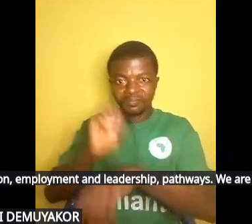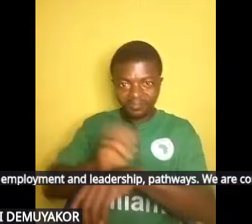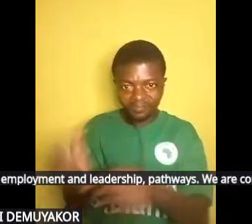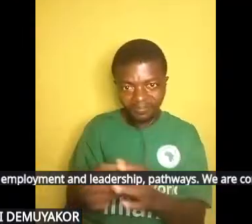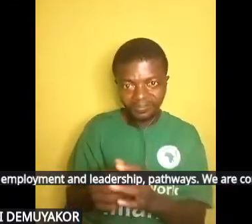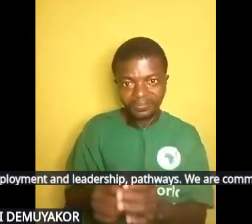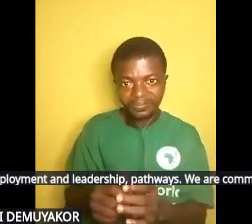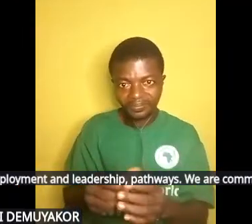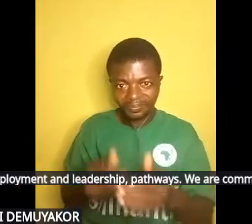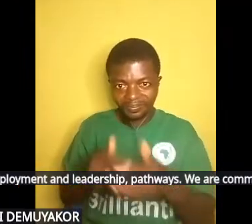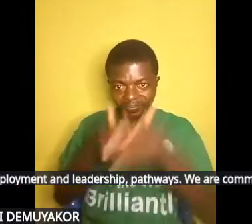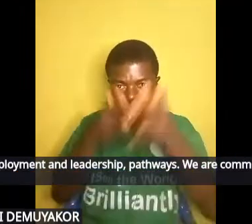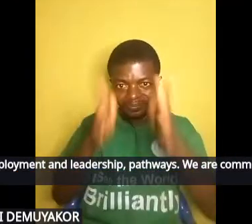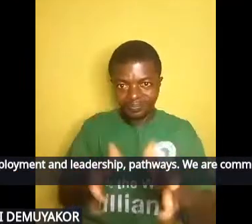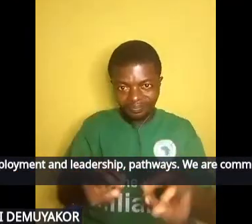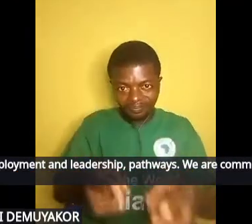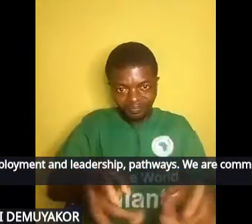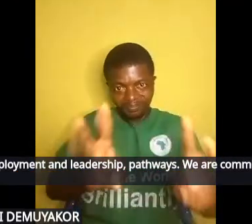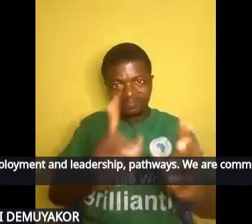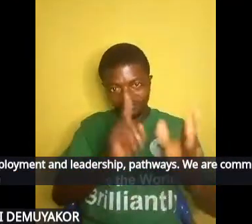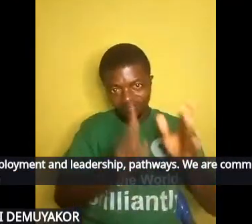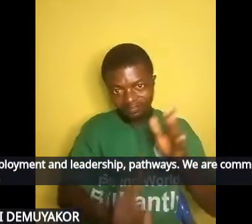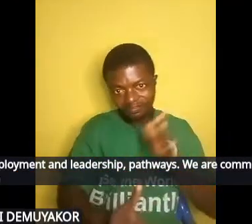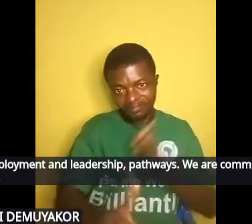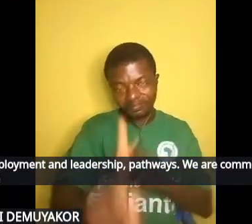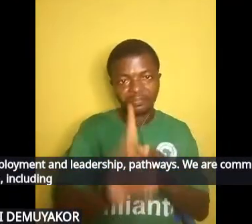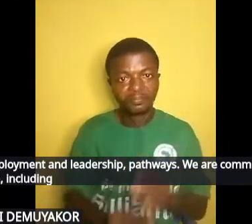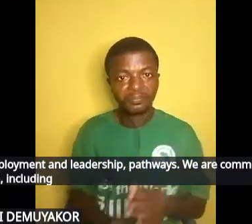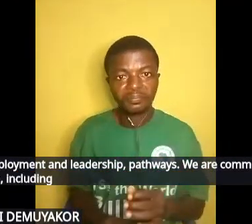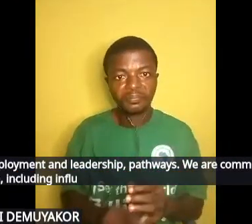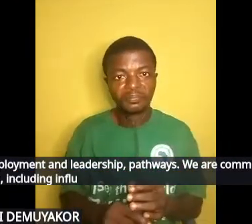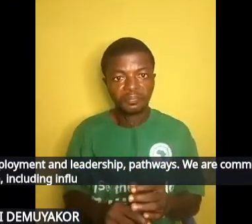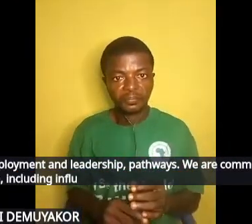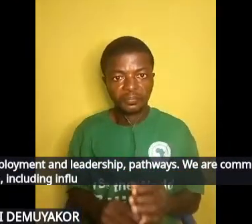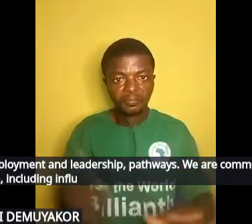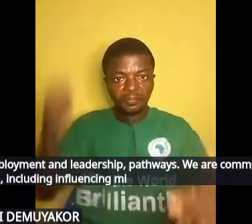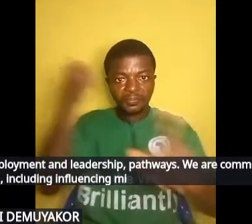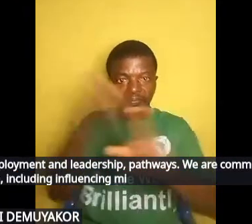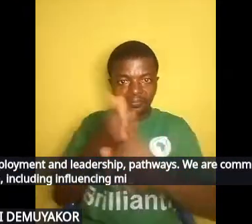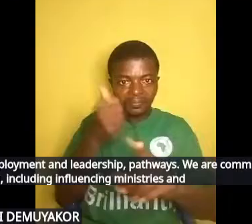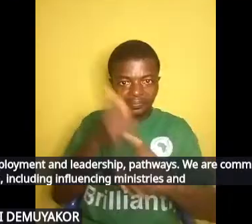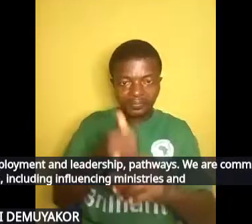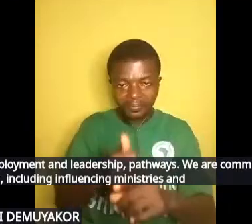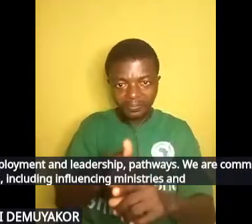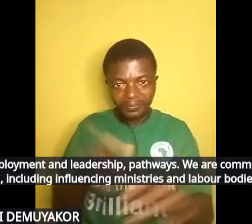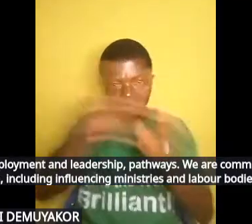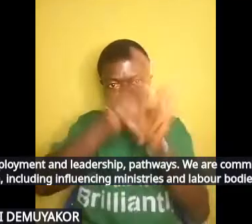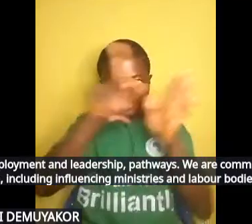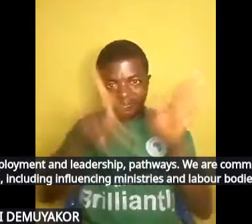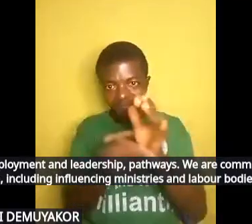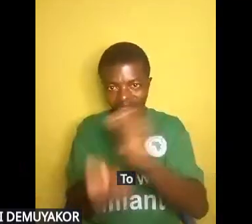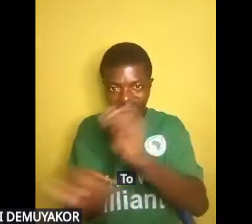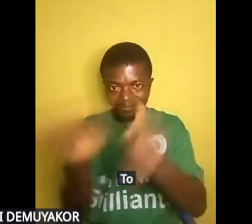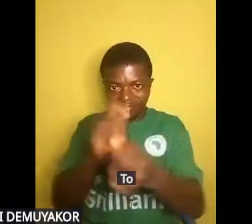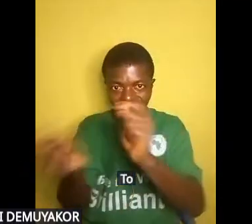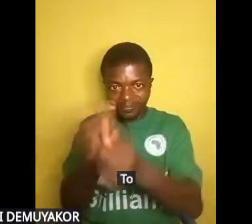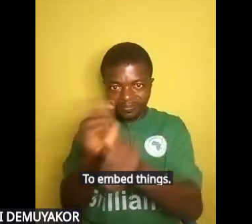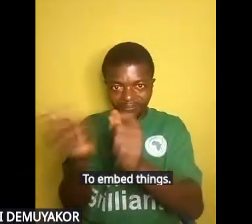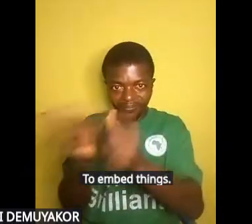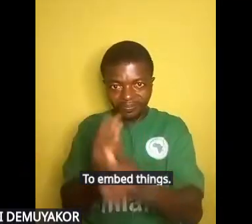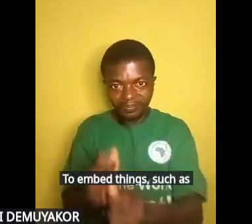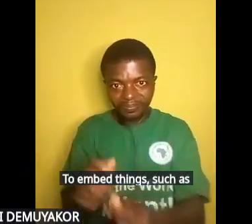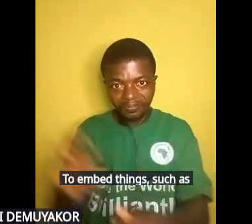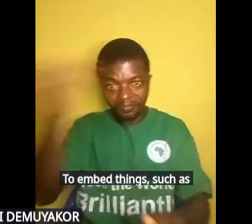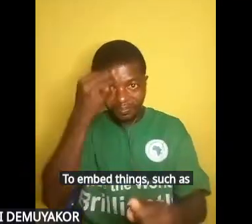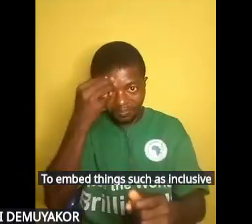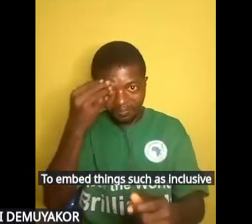advocacy and policy reform, including influencing ministries and labour bodies to embed things such as